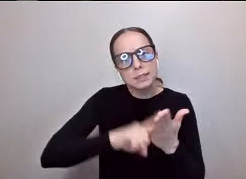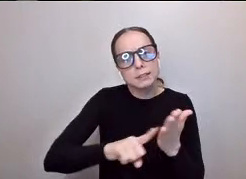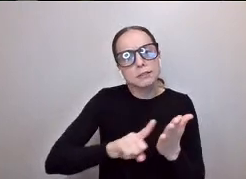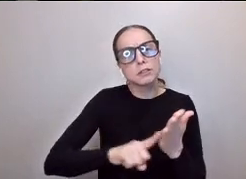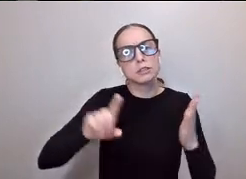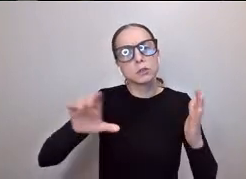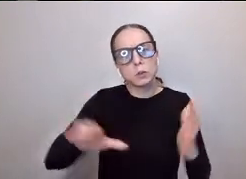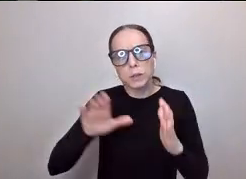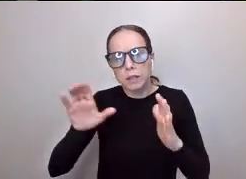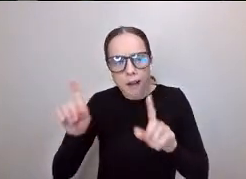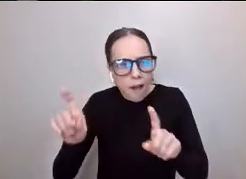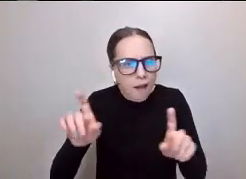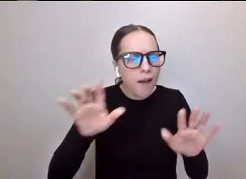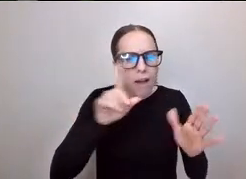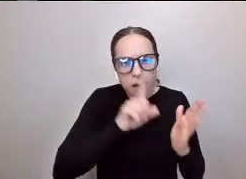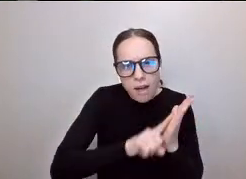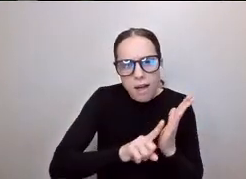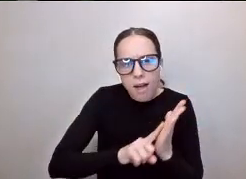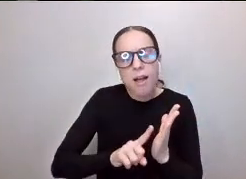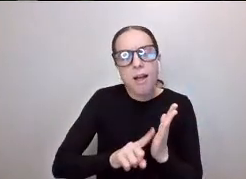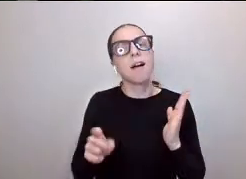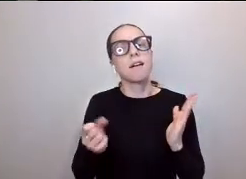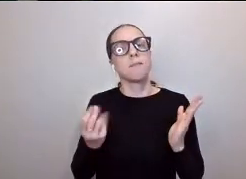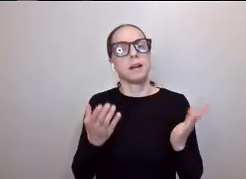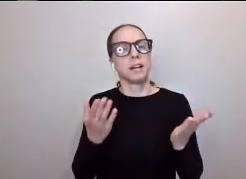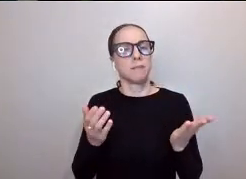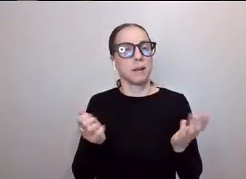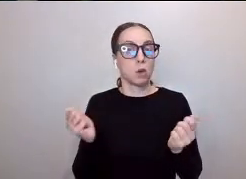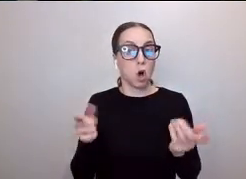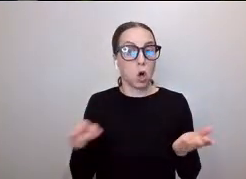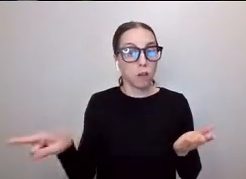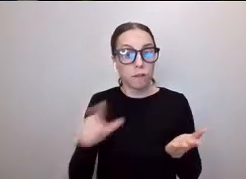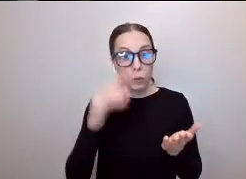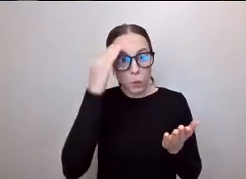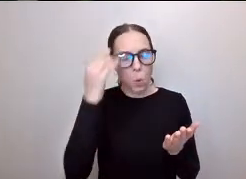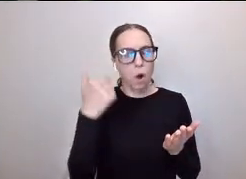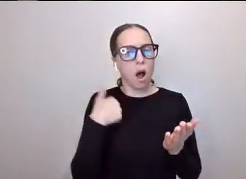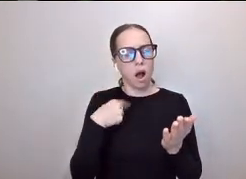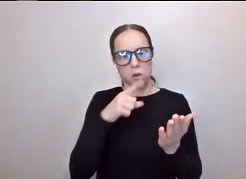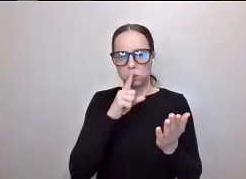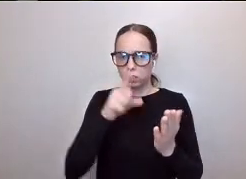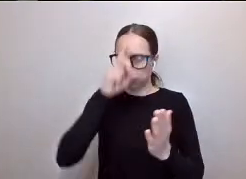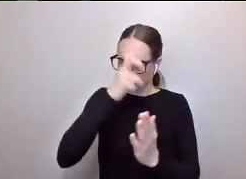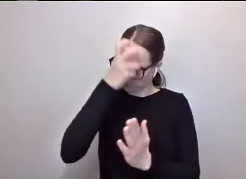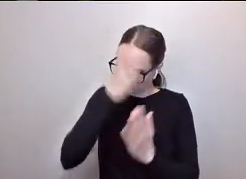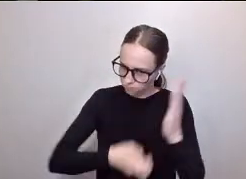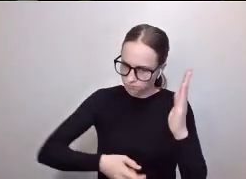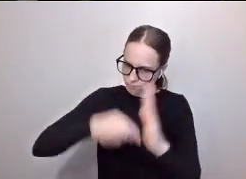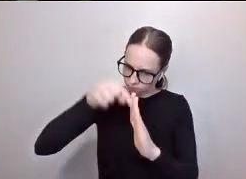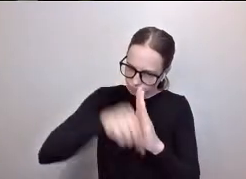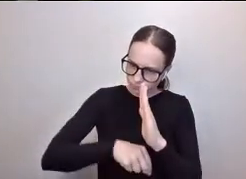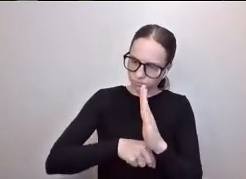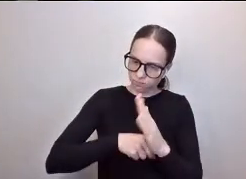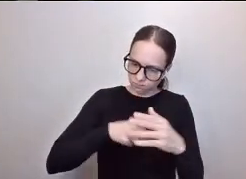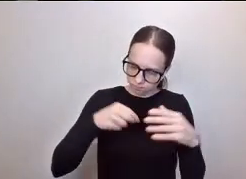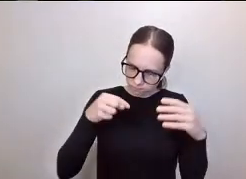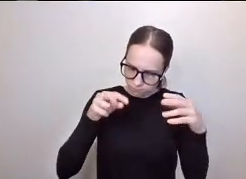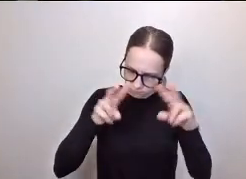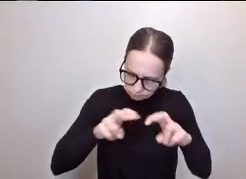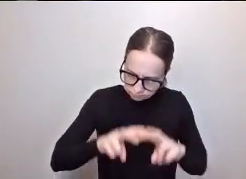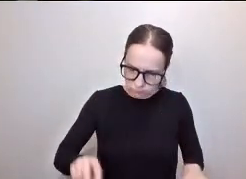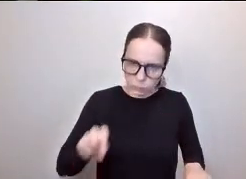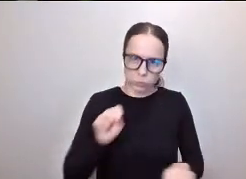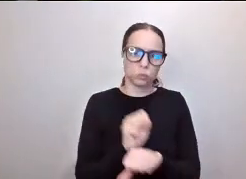know, I dig into the work. And so some of my constituents